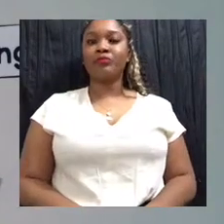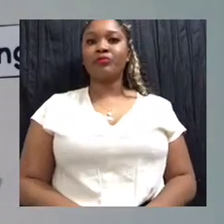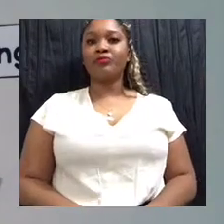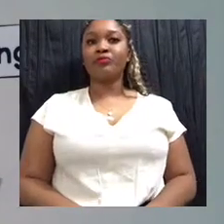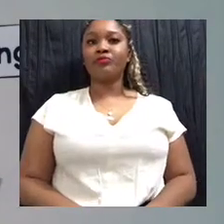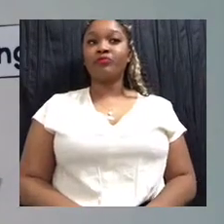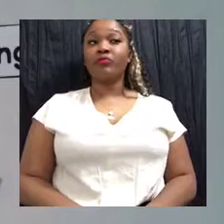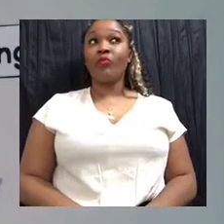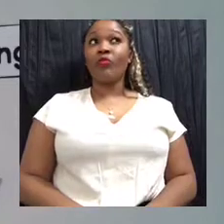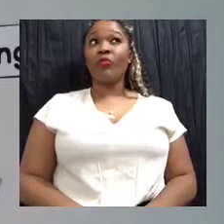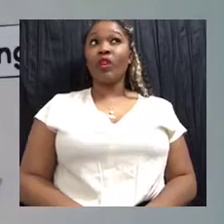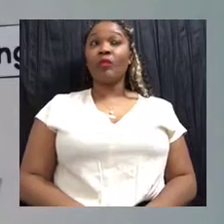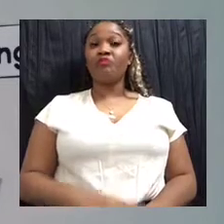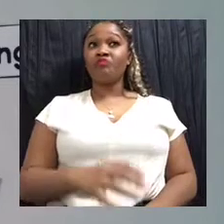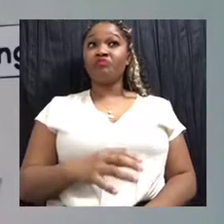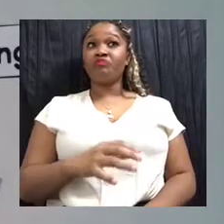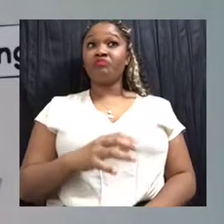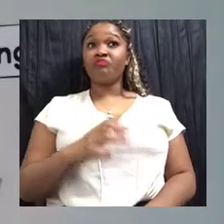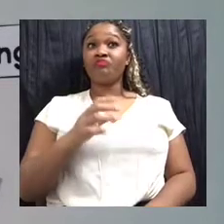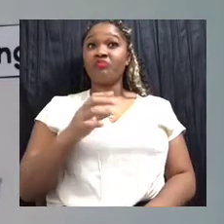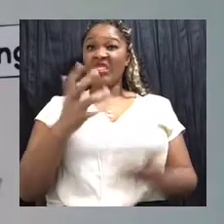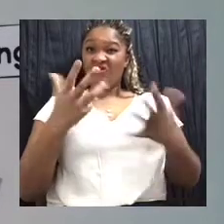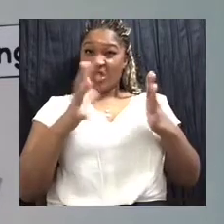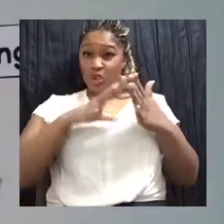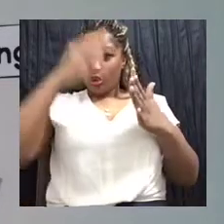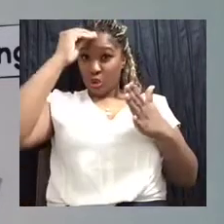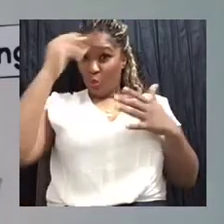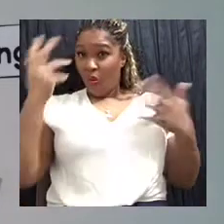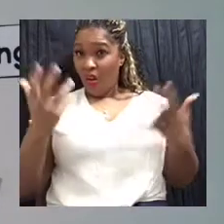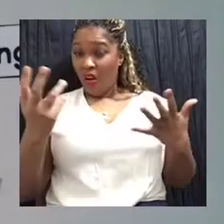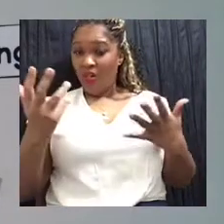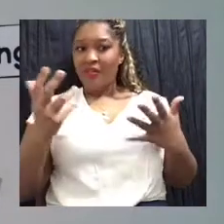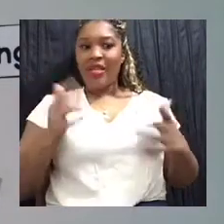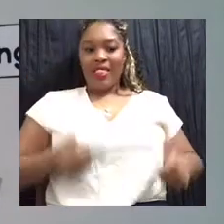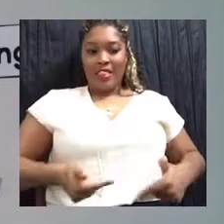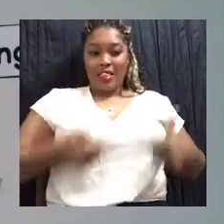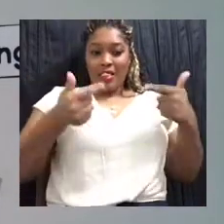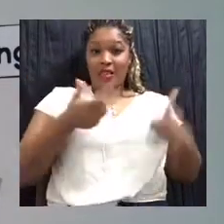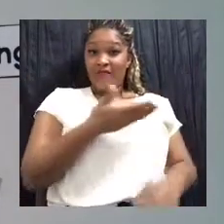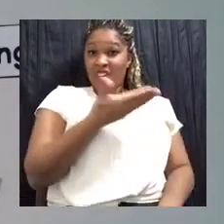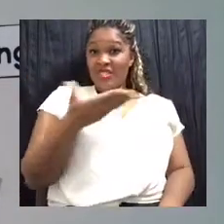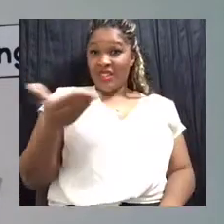We have learned that living things